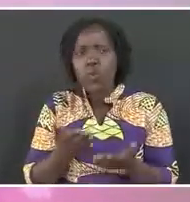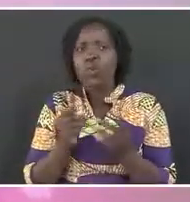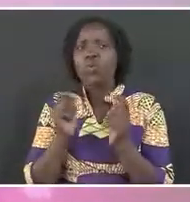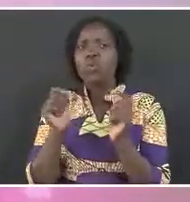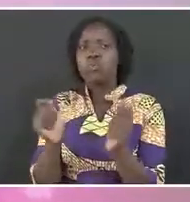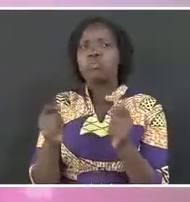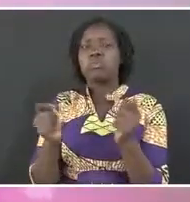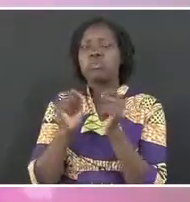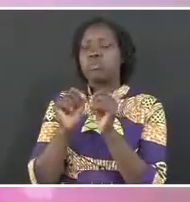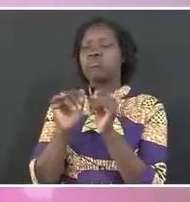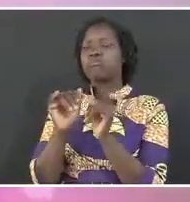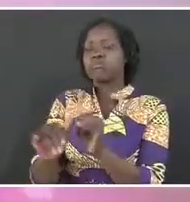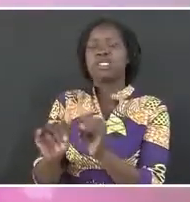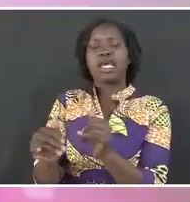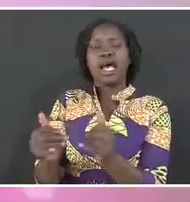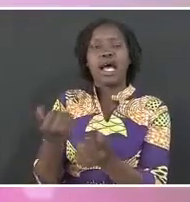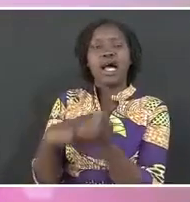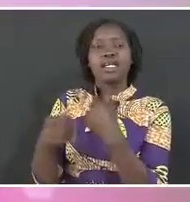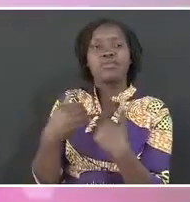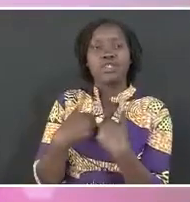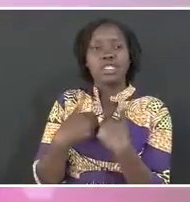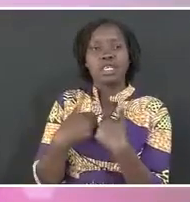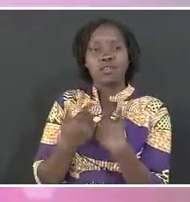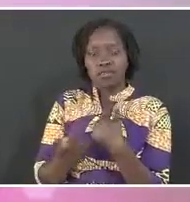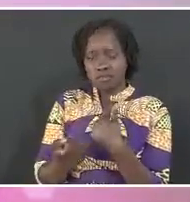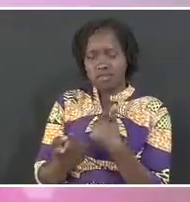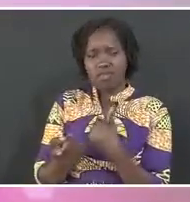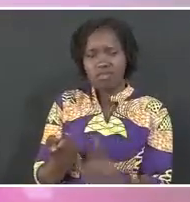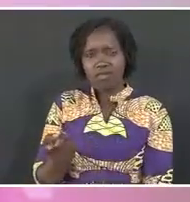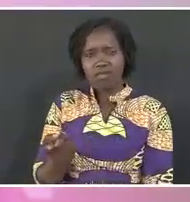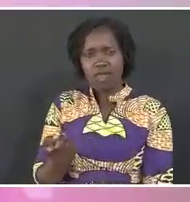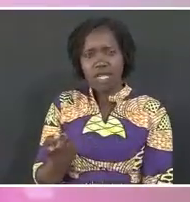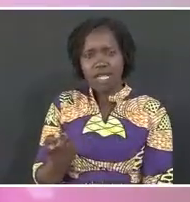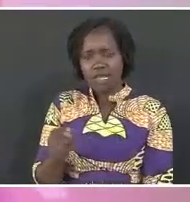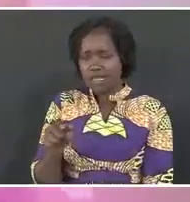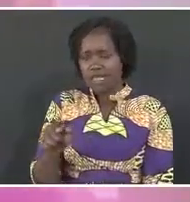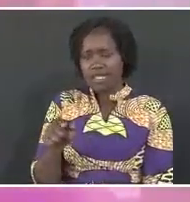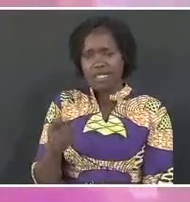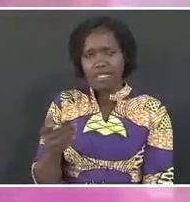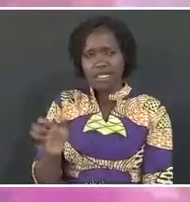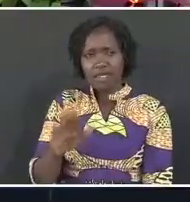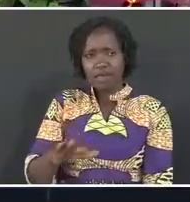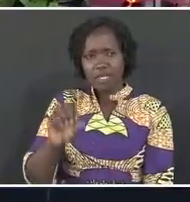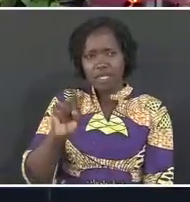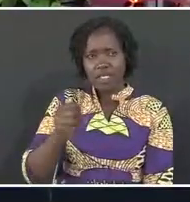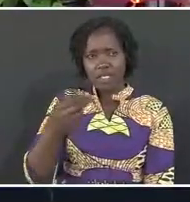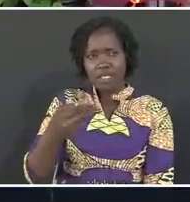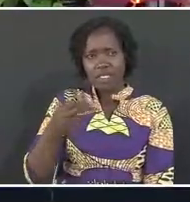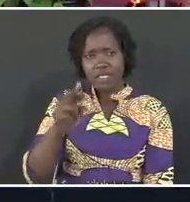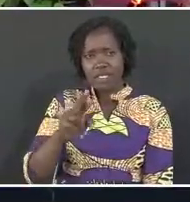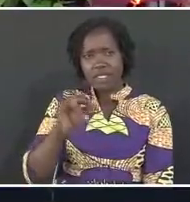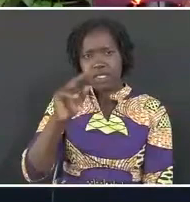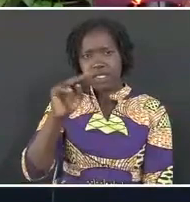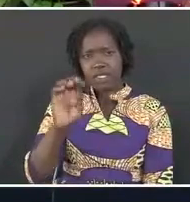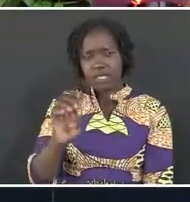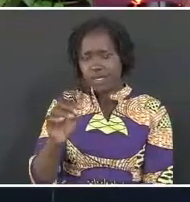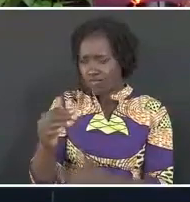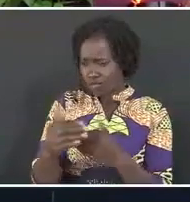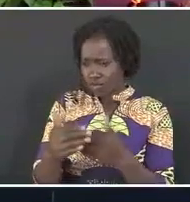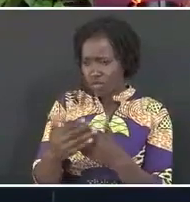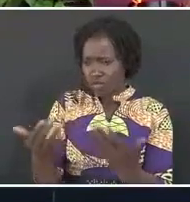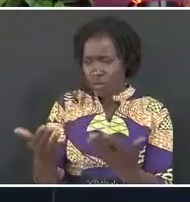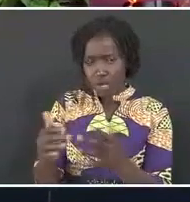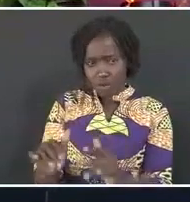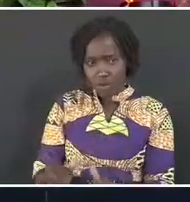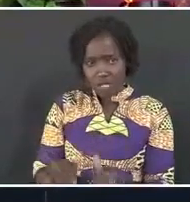their activities. And this shrine was just next to where we were staying. And